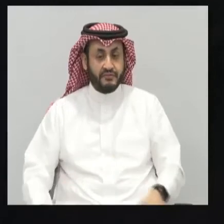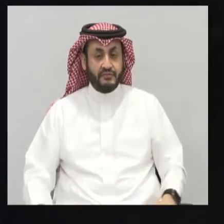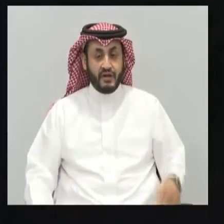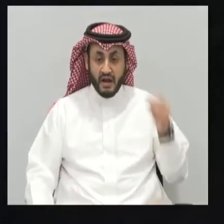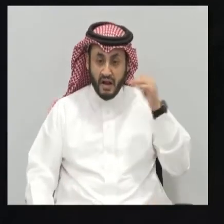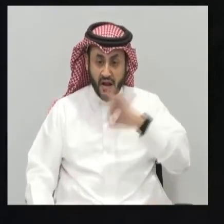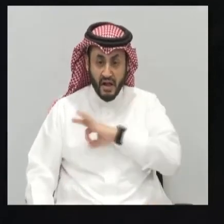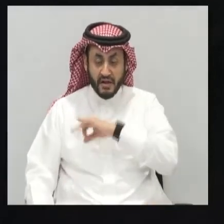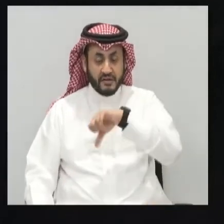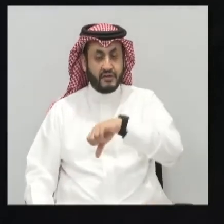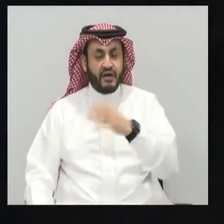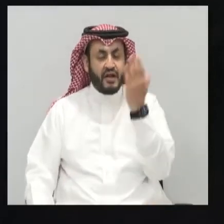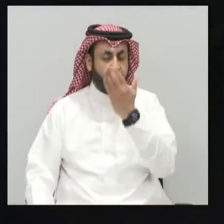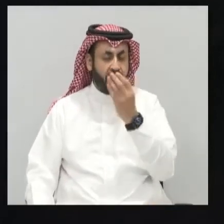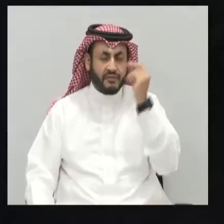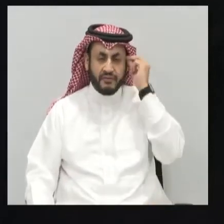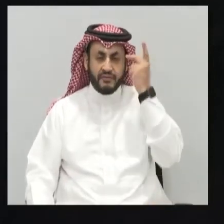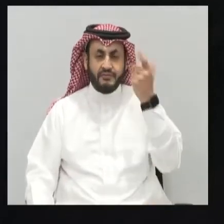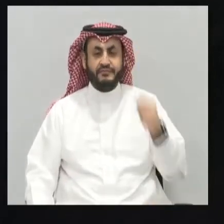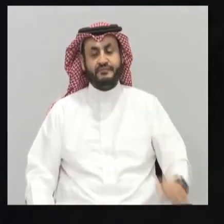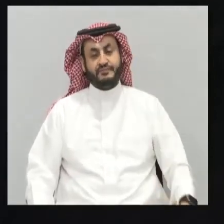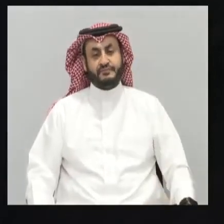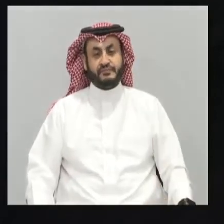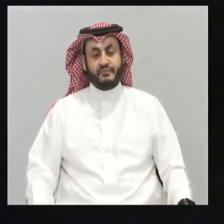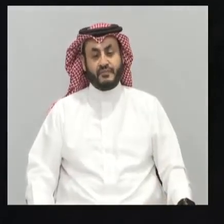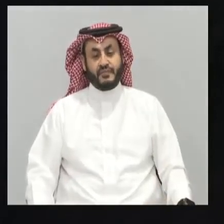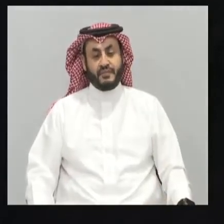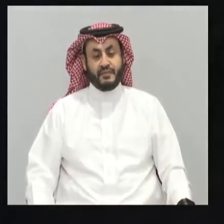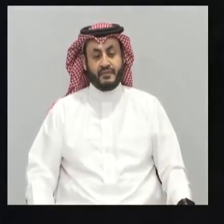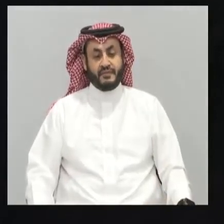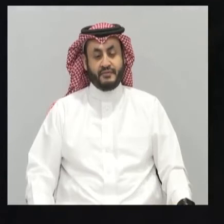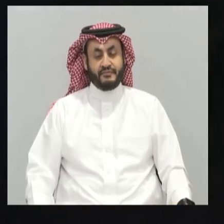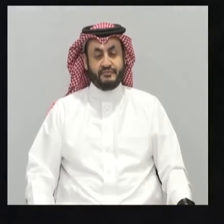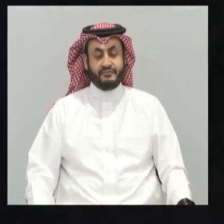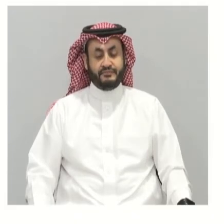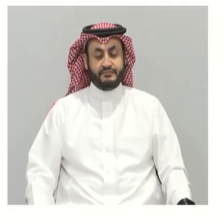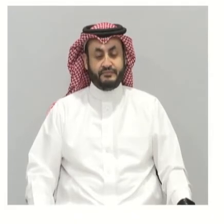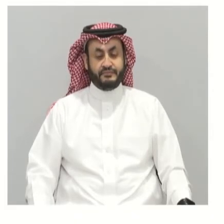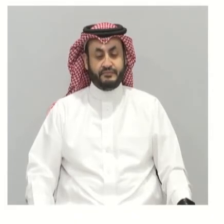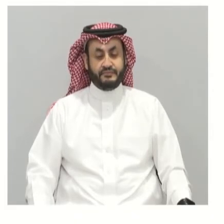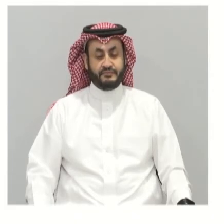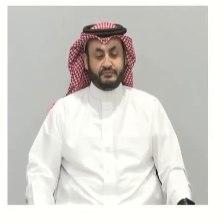did the parents in South Korea think about this game, the video games?